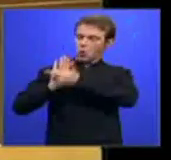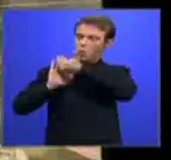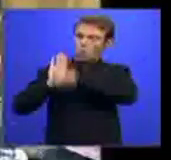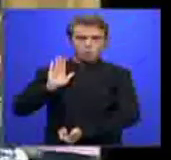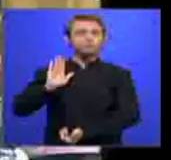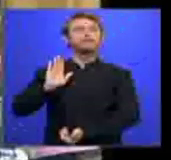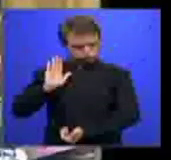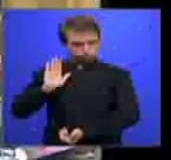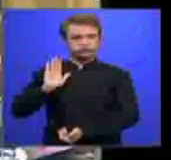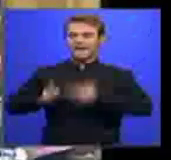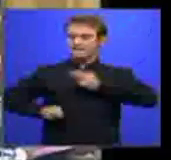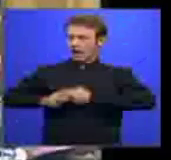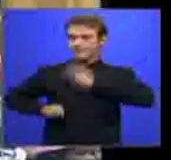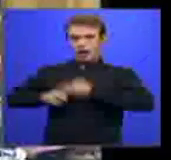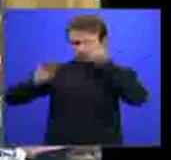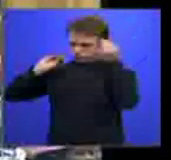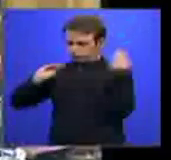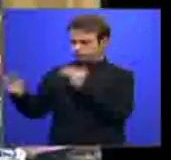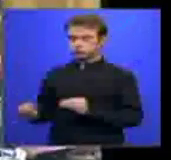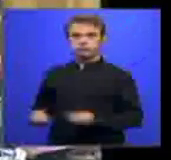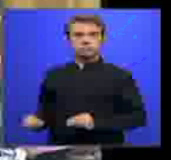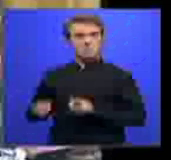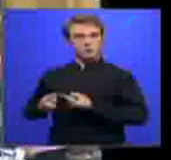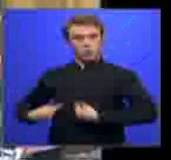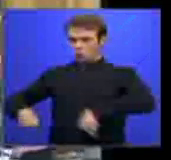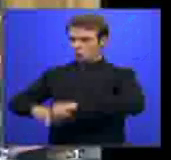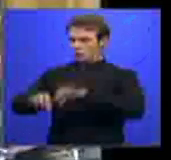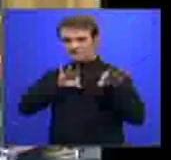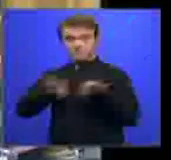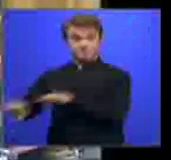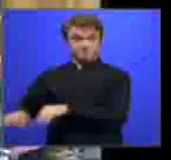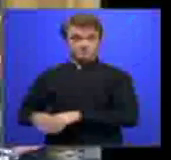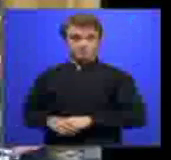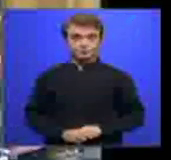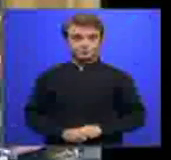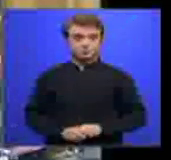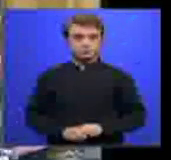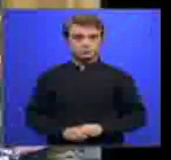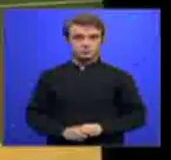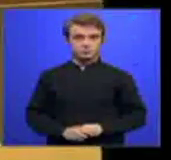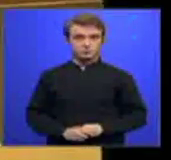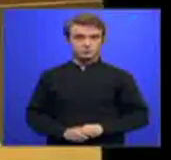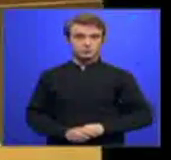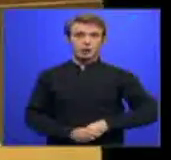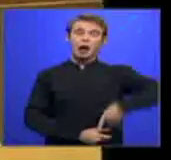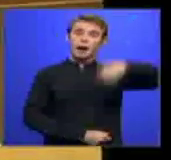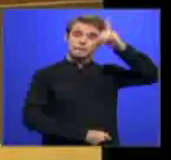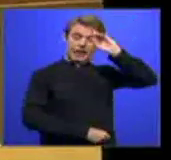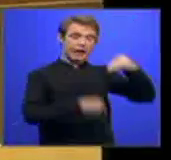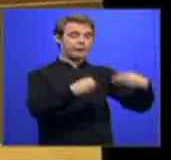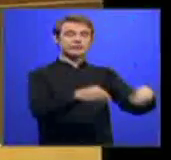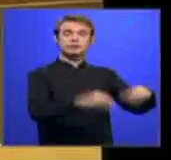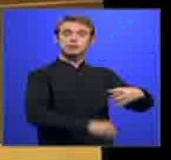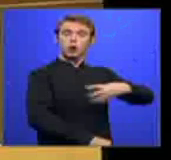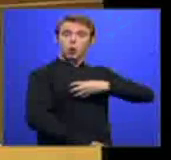finalized. The development of black-owned enterprises and black